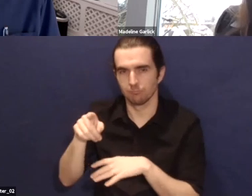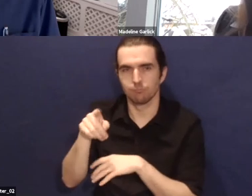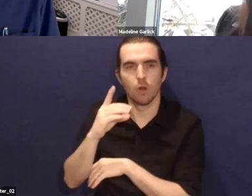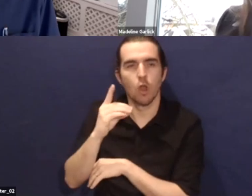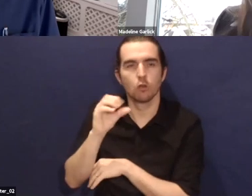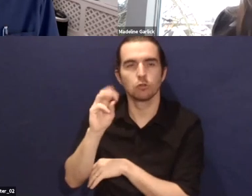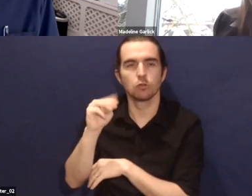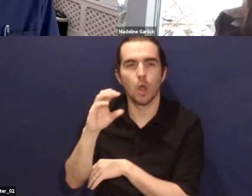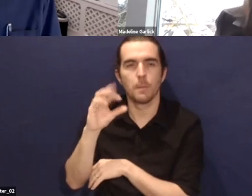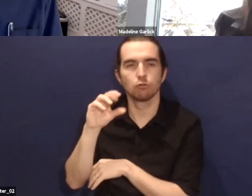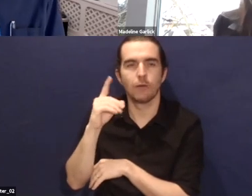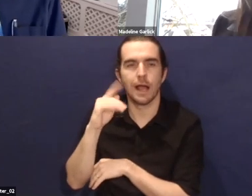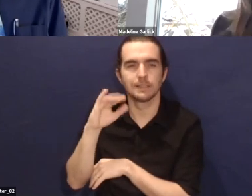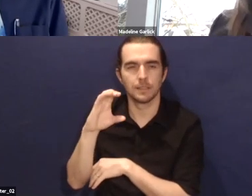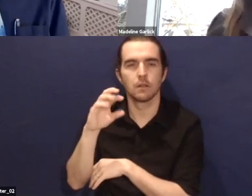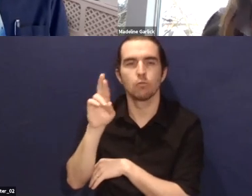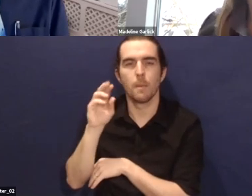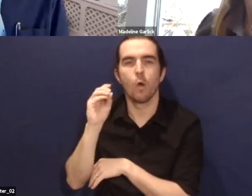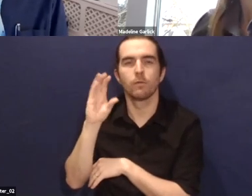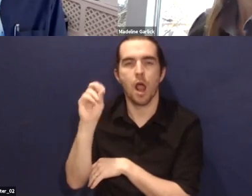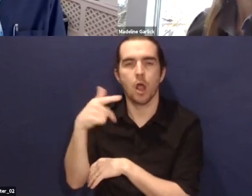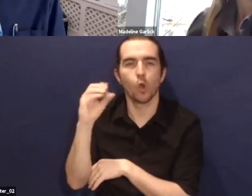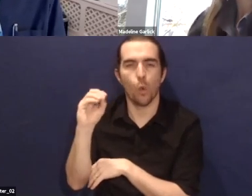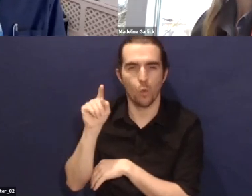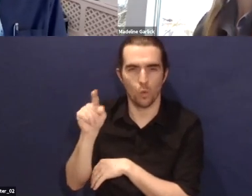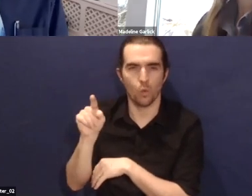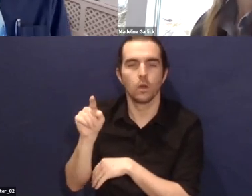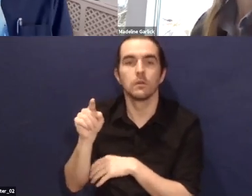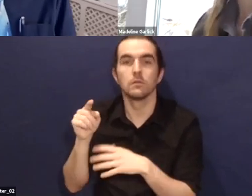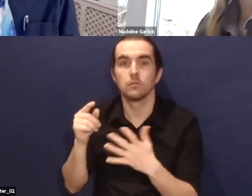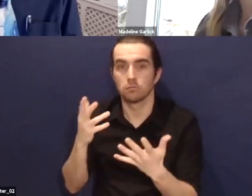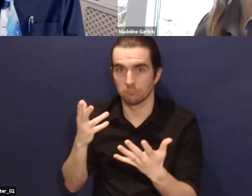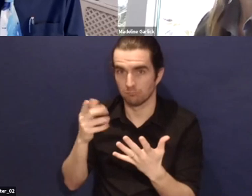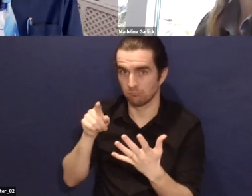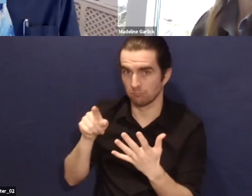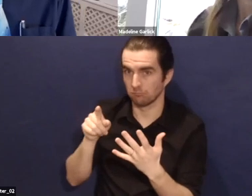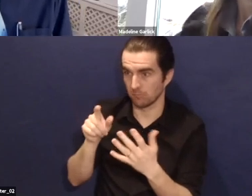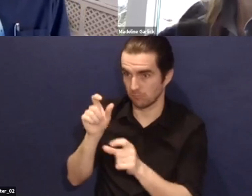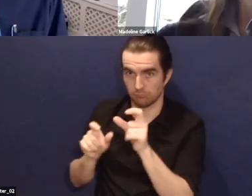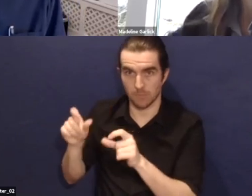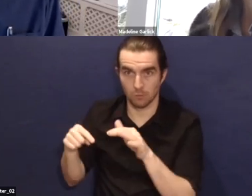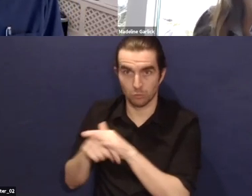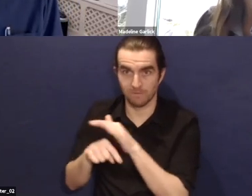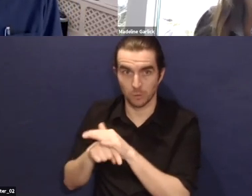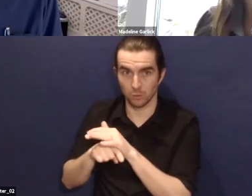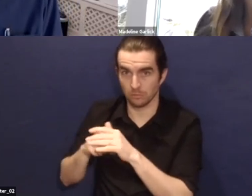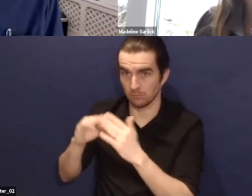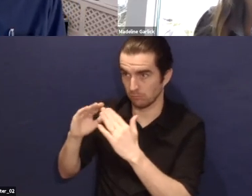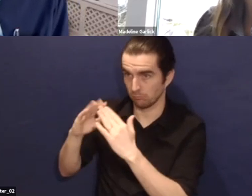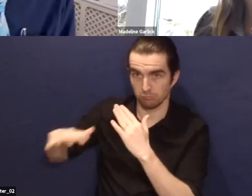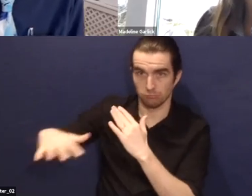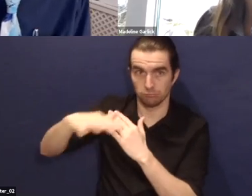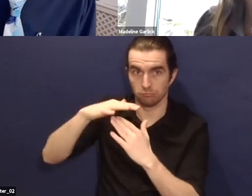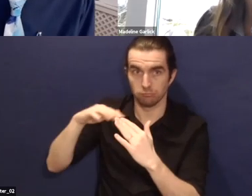neighboring countries, it has internally displaced persons, and there are climate issues going